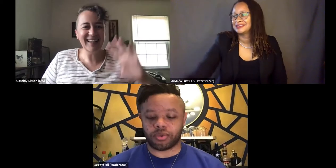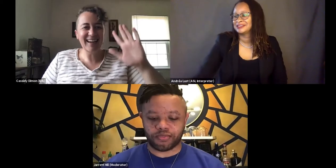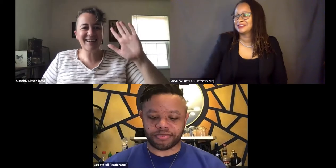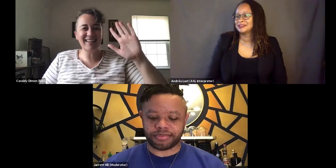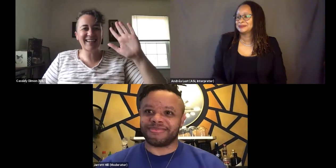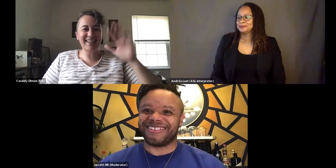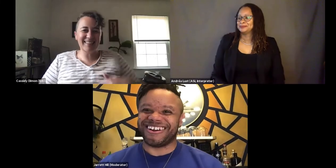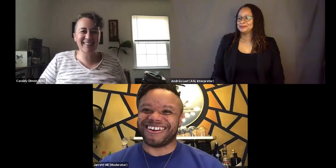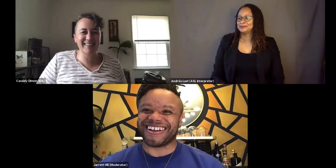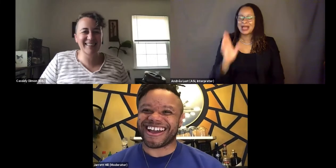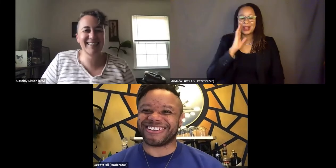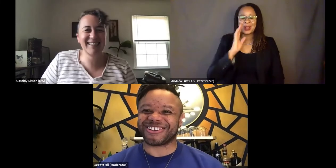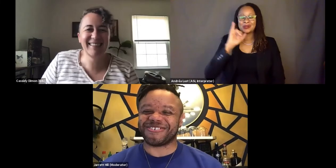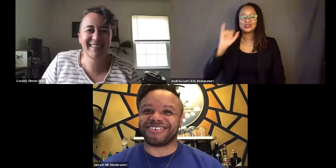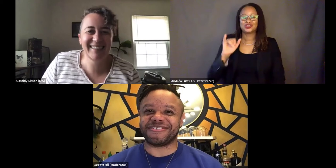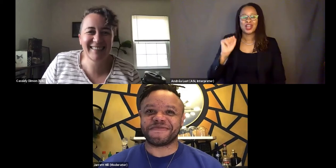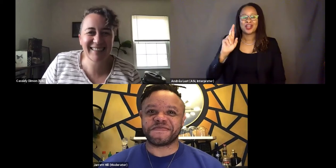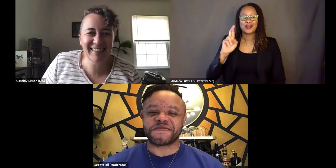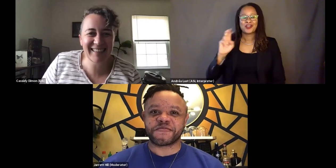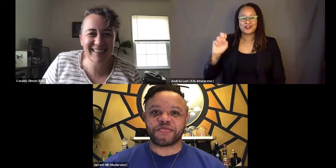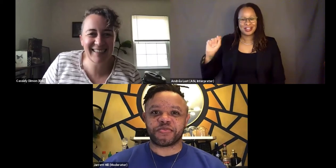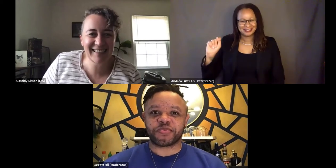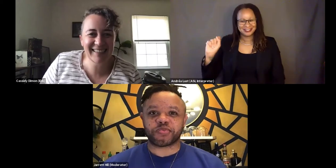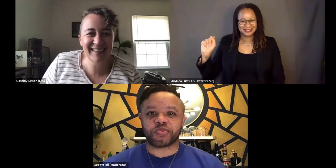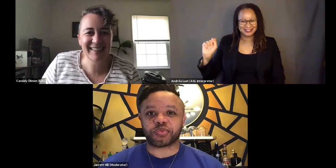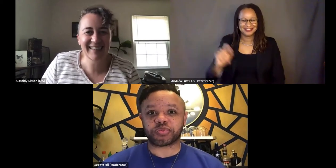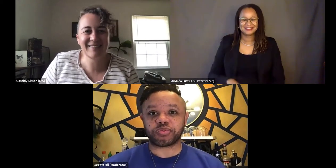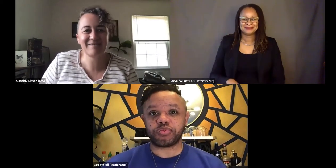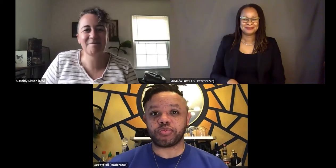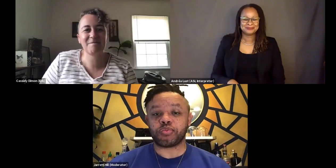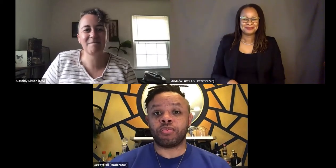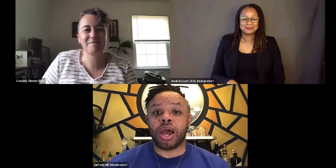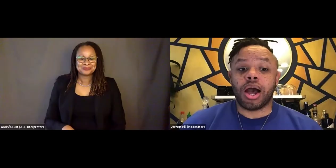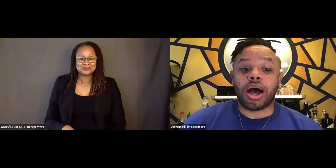Here we go. Hi, Jarrett. Hey, how's it going? Good.